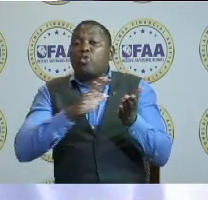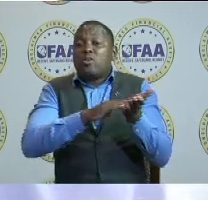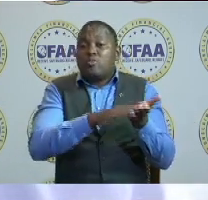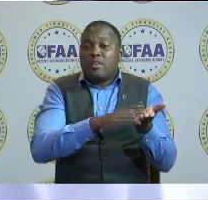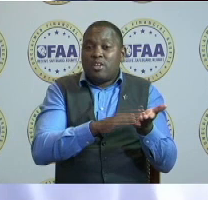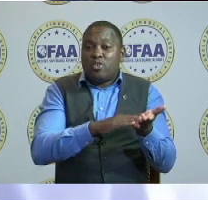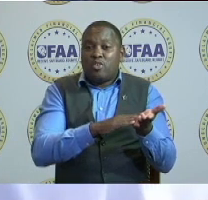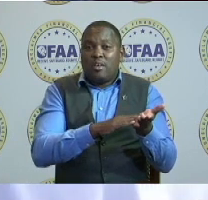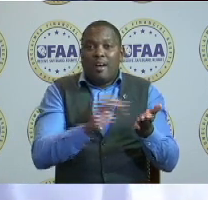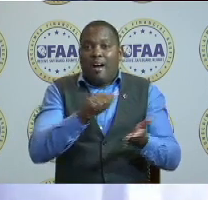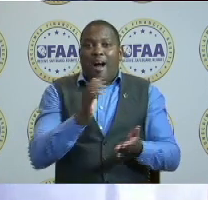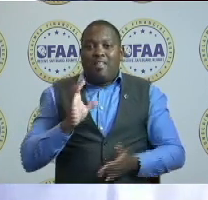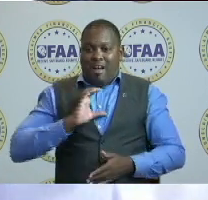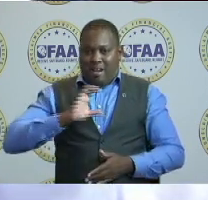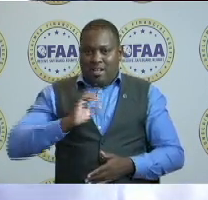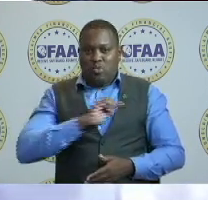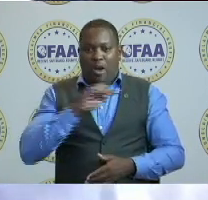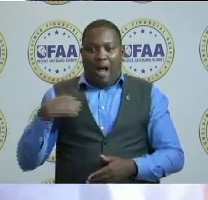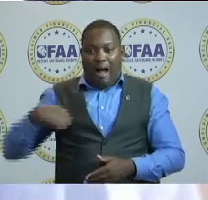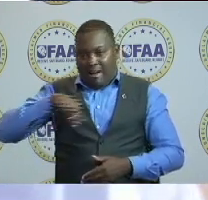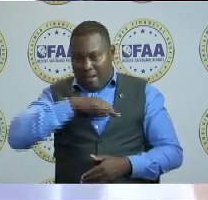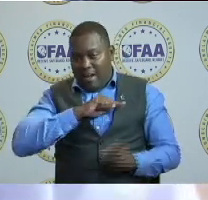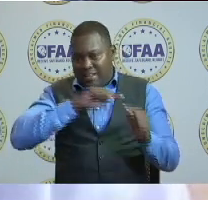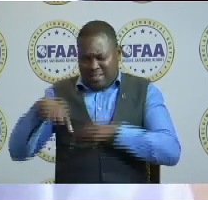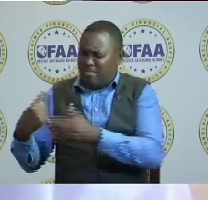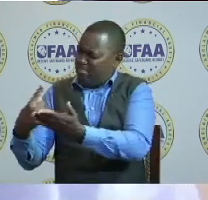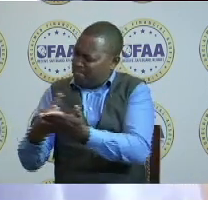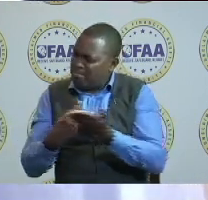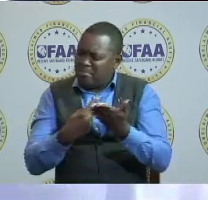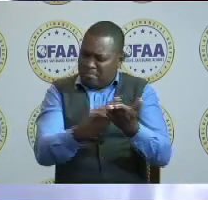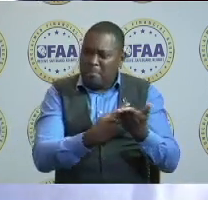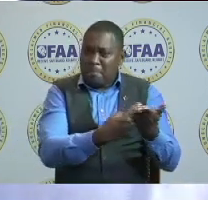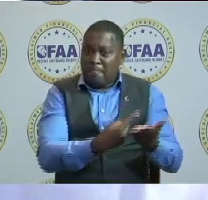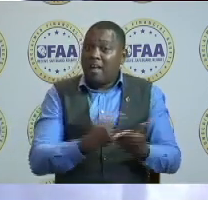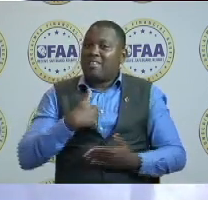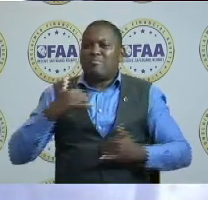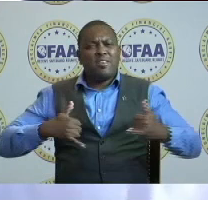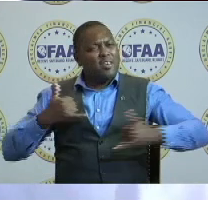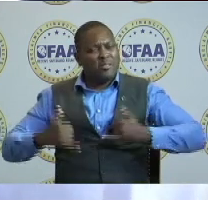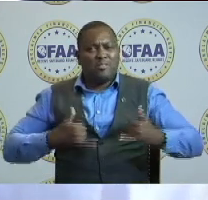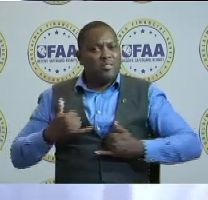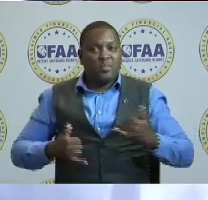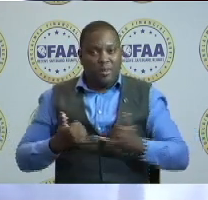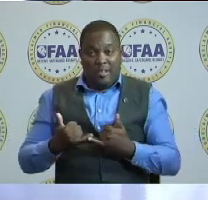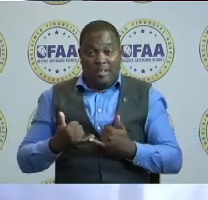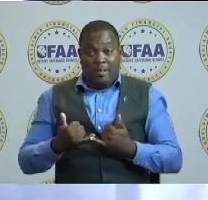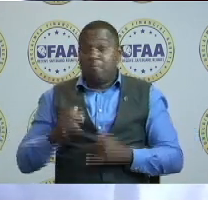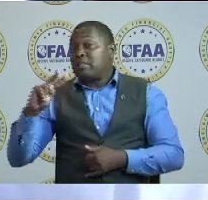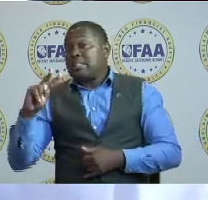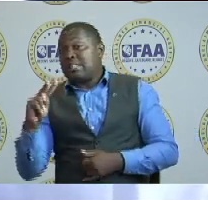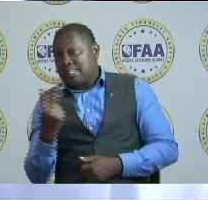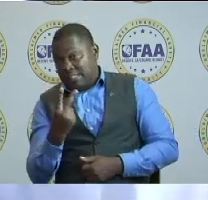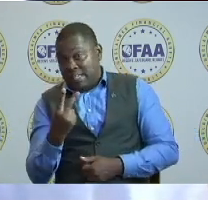Social Council, we were able to go ahead with a lot of consultations that I really enjoyed, such that by 2nd